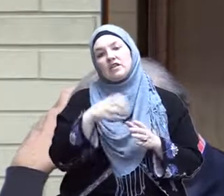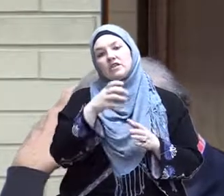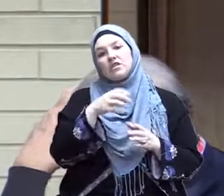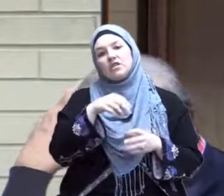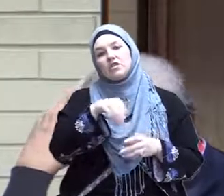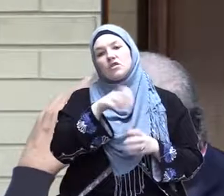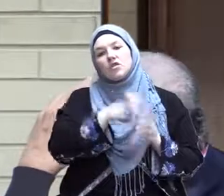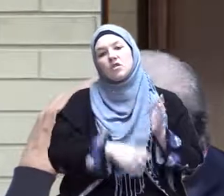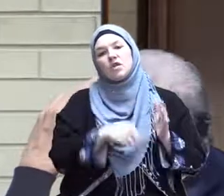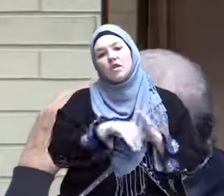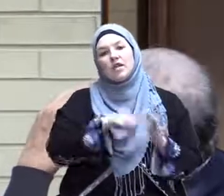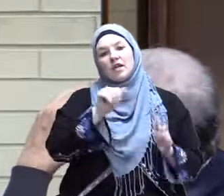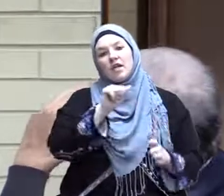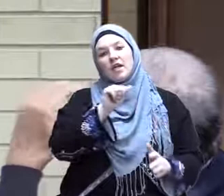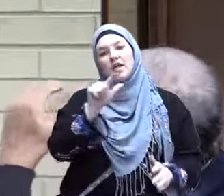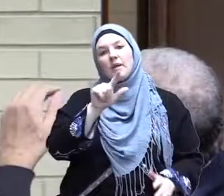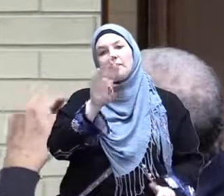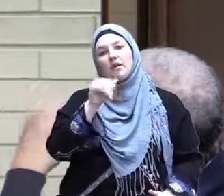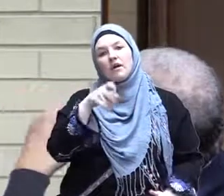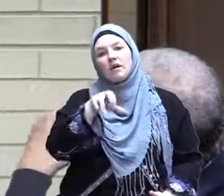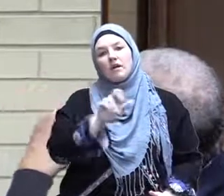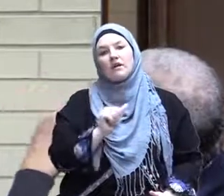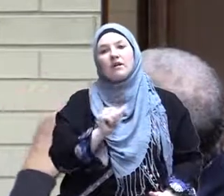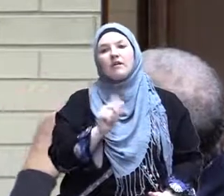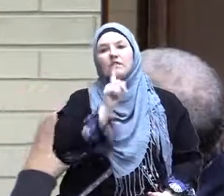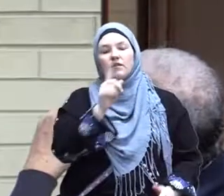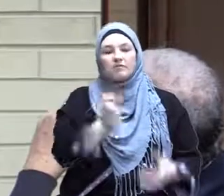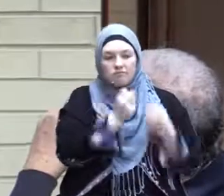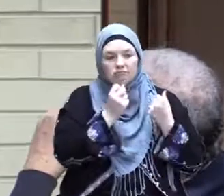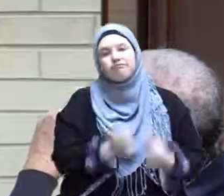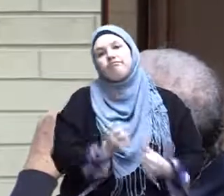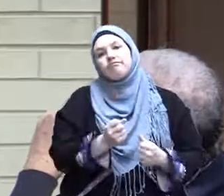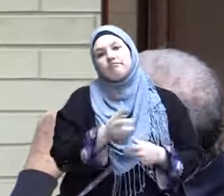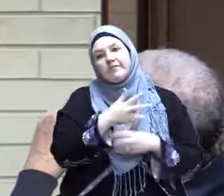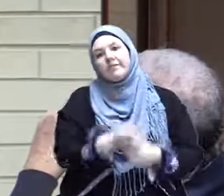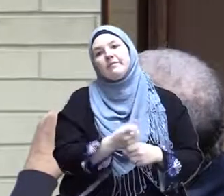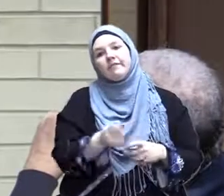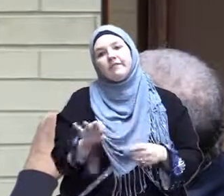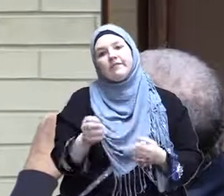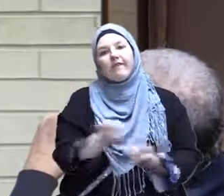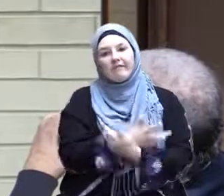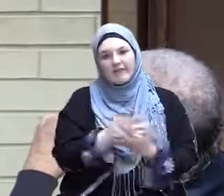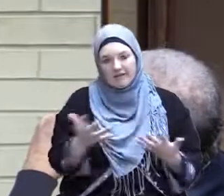Al-Baqarah. Very, very powerful summary of everything.